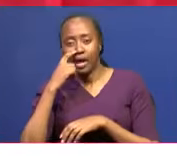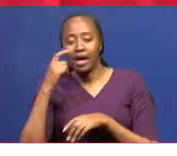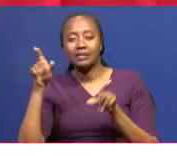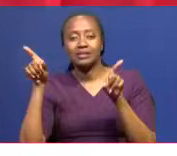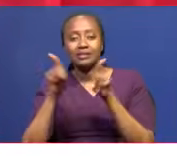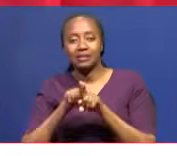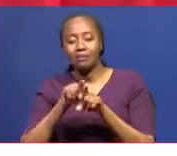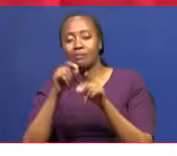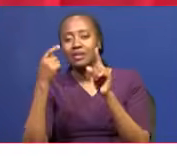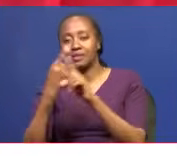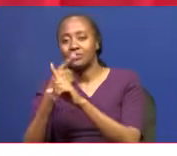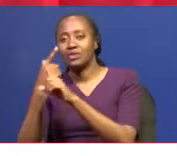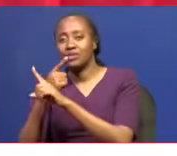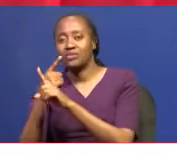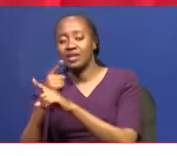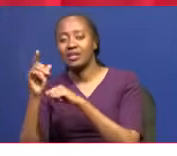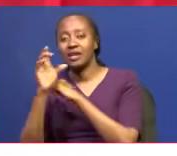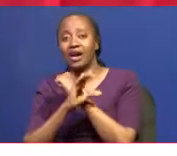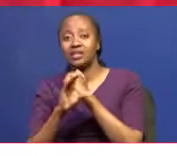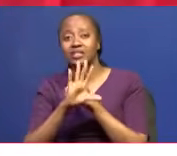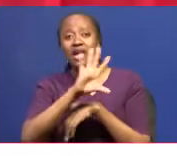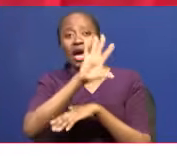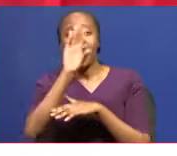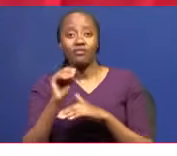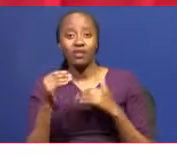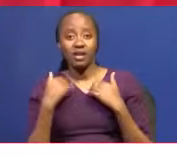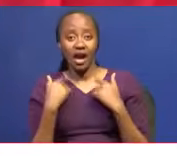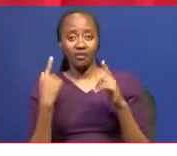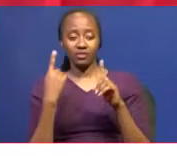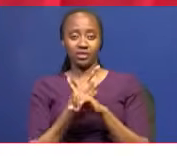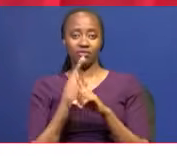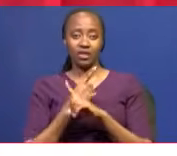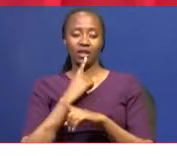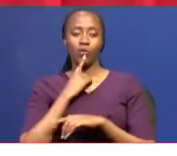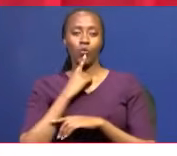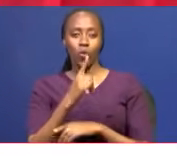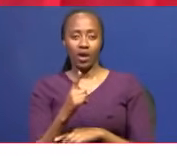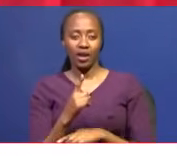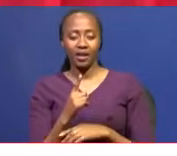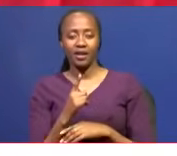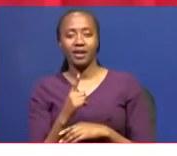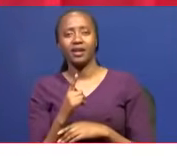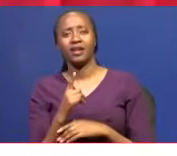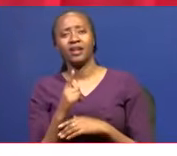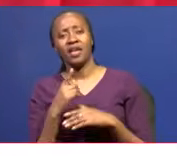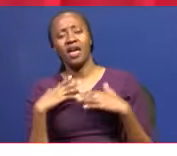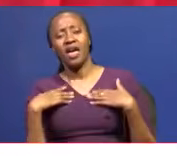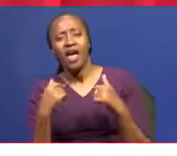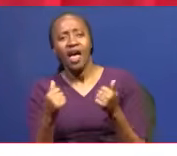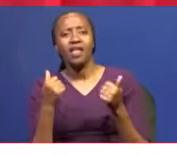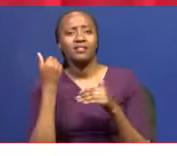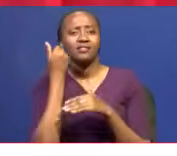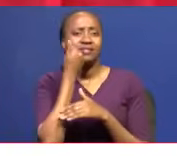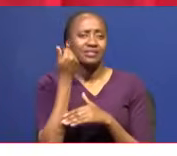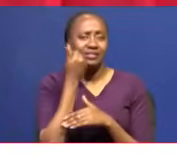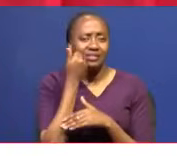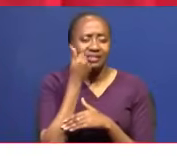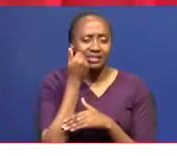countries. Africa continues to record hundreds of public health events, from disease